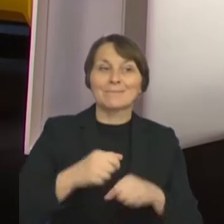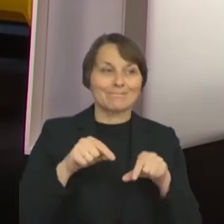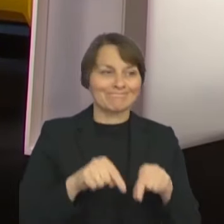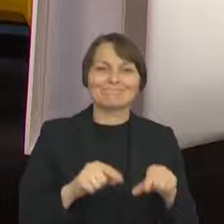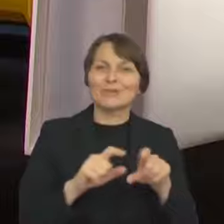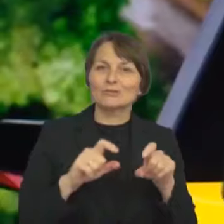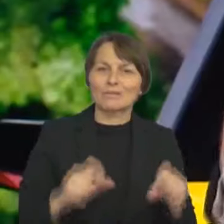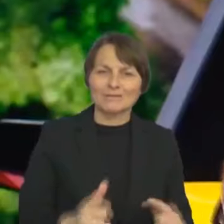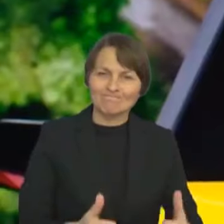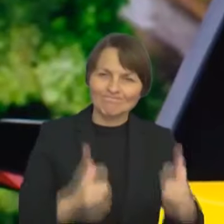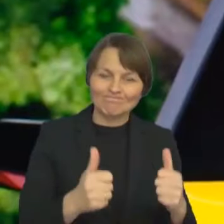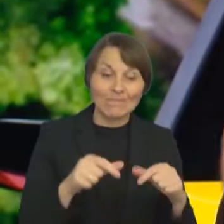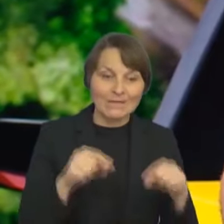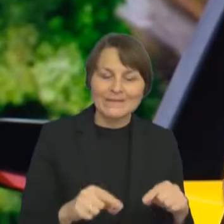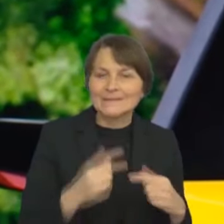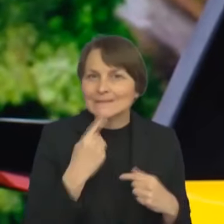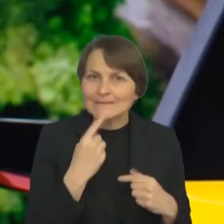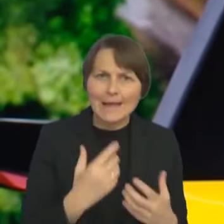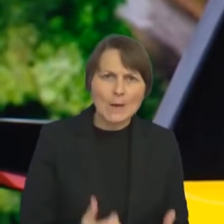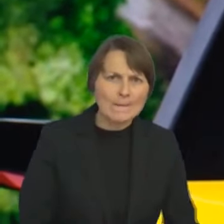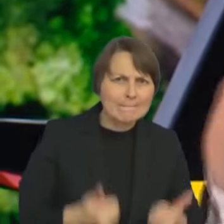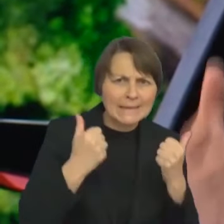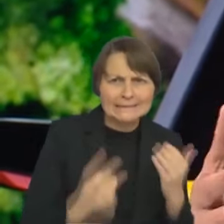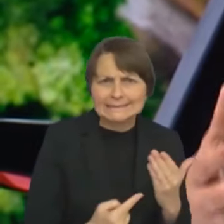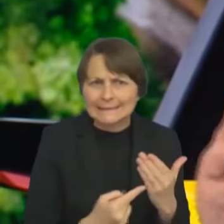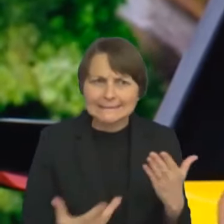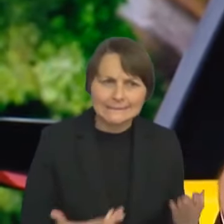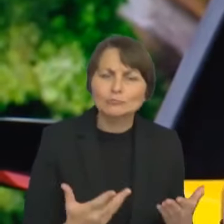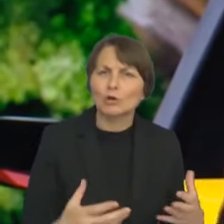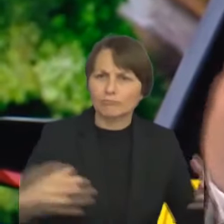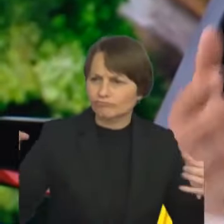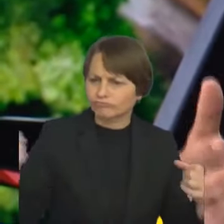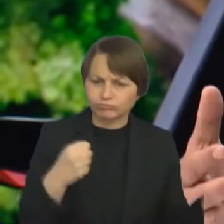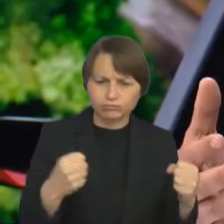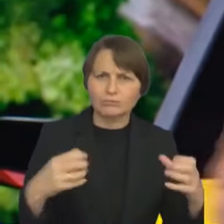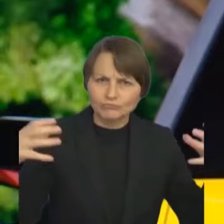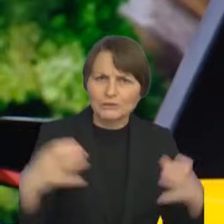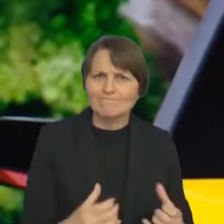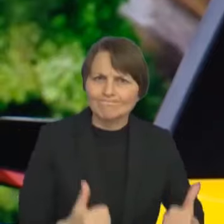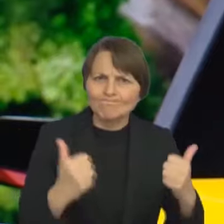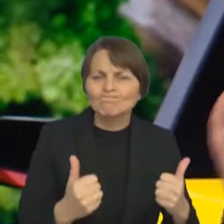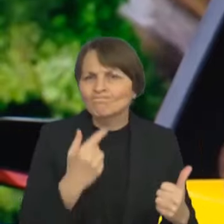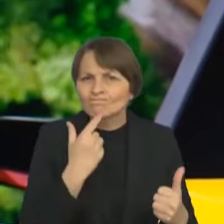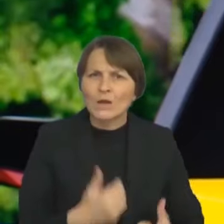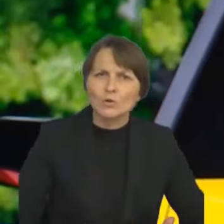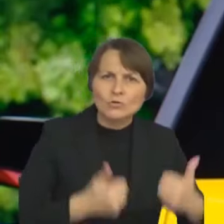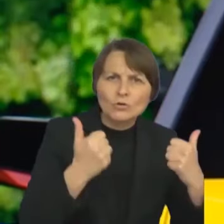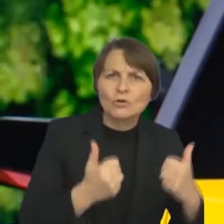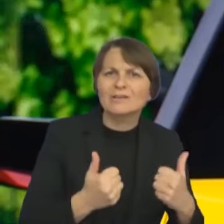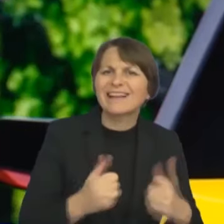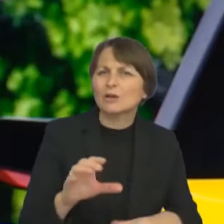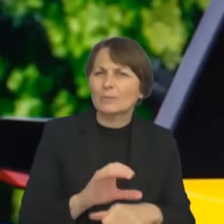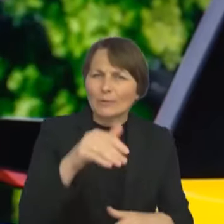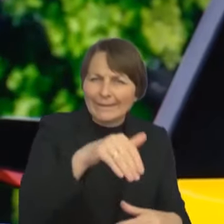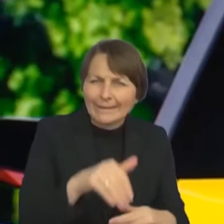to this challenge from a technical point of view. It's you know, based on the kind of things we do for hardware traditionally and the whole of the